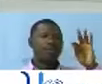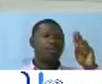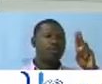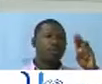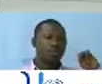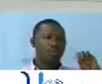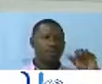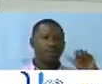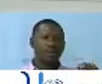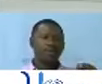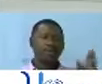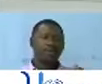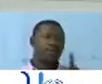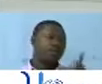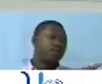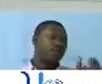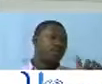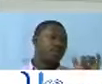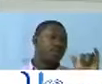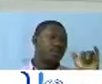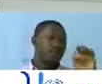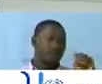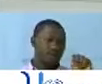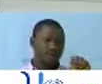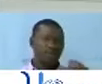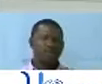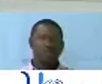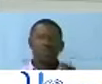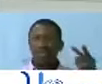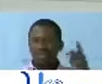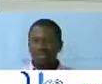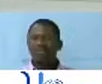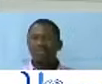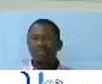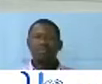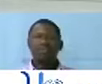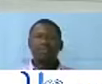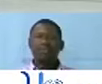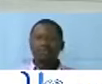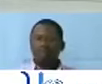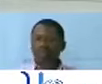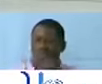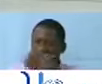Gueye was unlawfully detained.